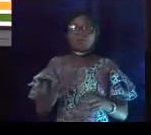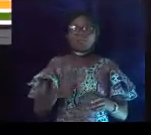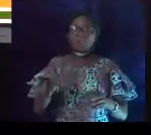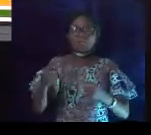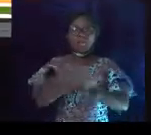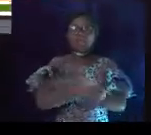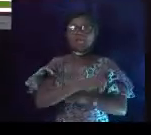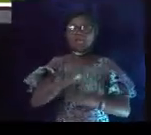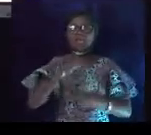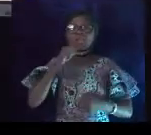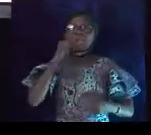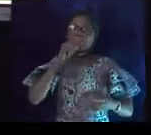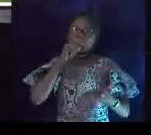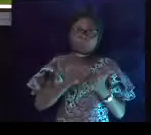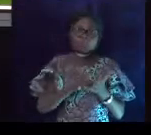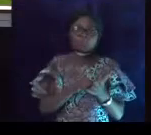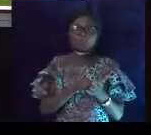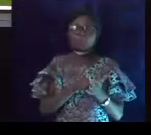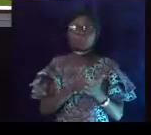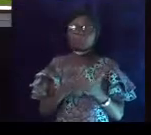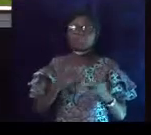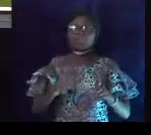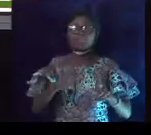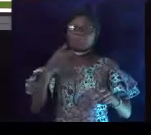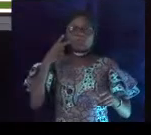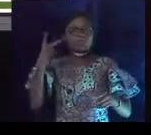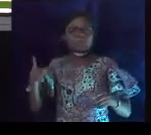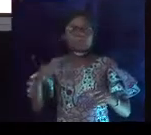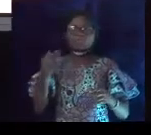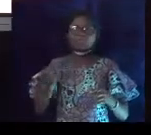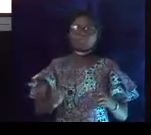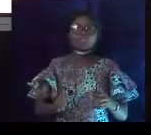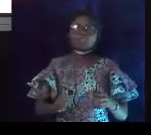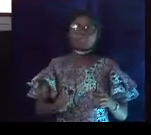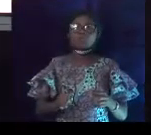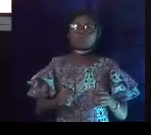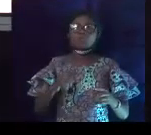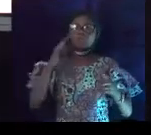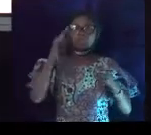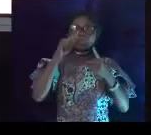chick. Now let's look at the learning objectives.